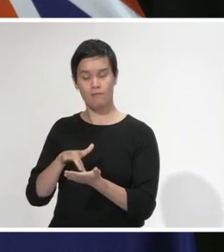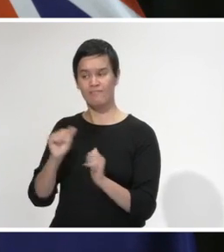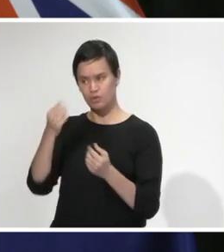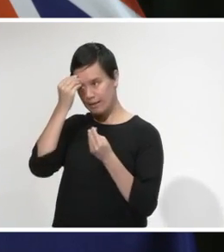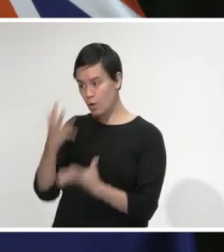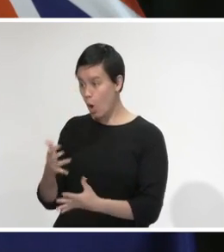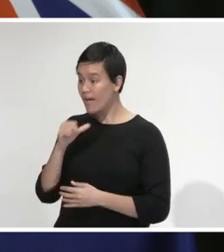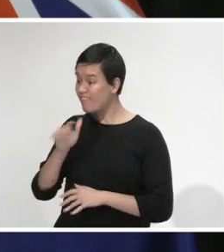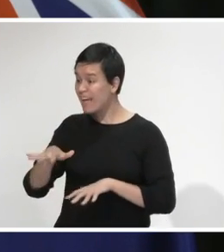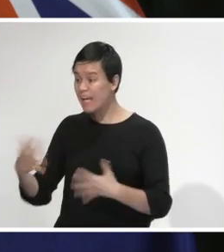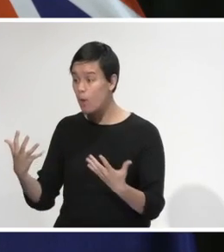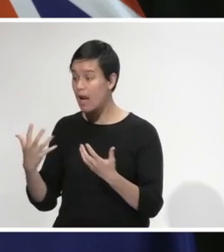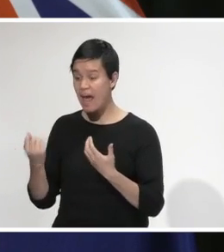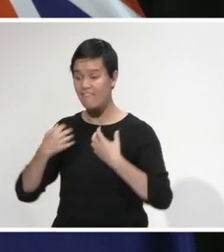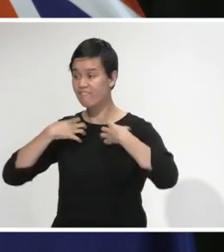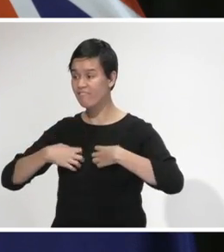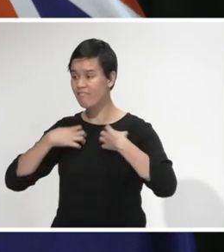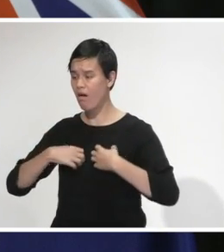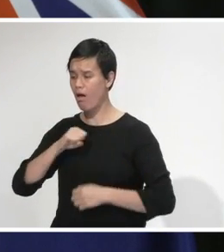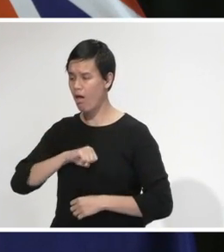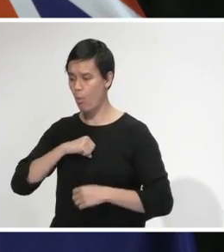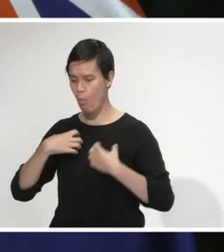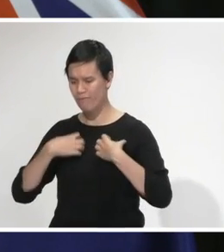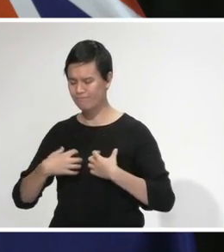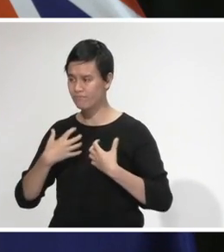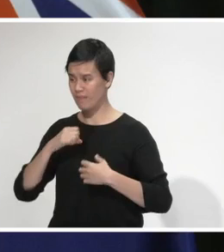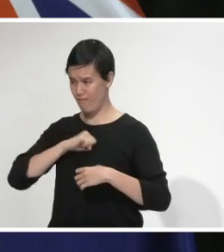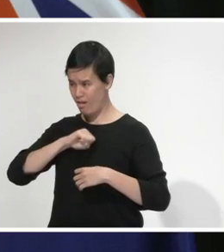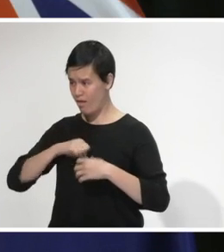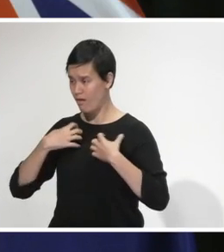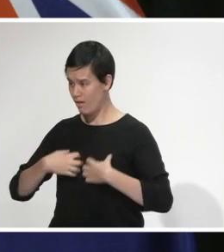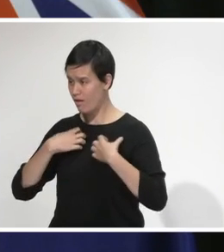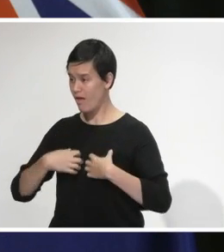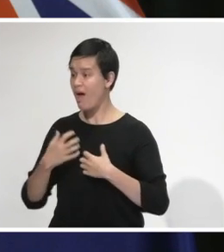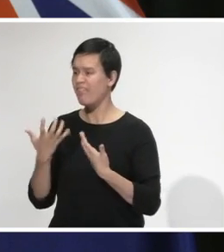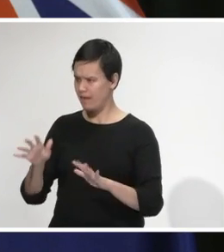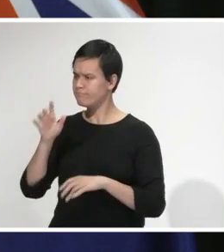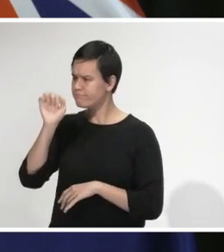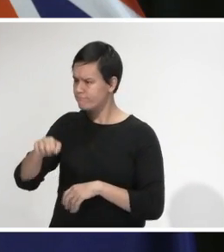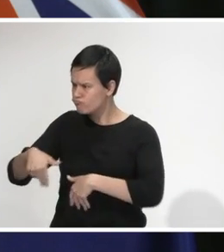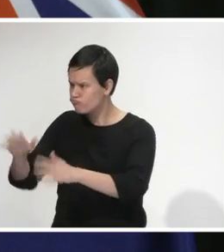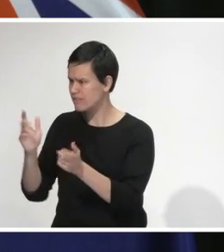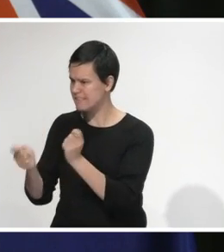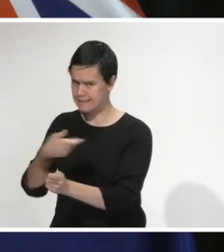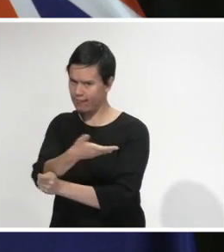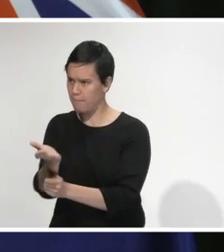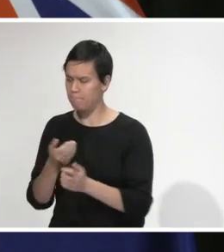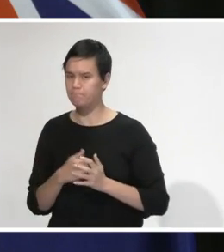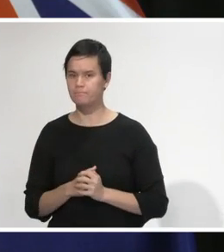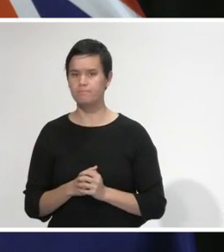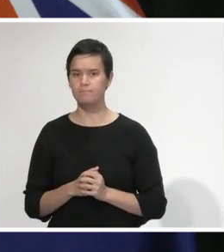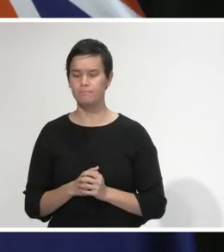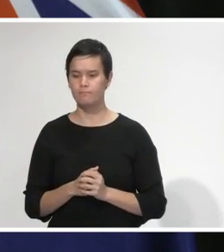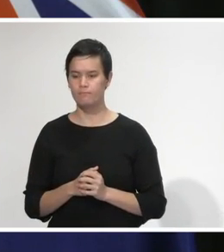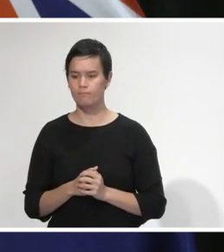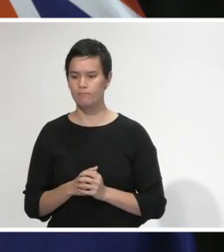for anyone with upper respiratory tract symptoms or lower respiratory tract symptoms. Do you know roughly how many people were at that stag do?